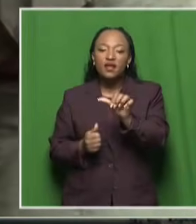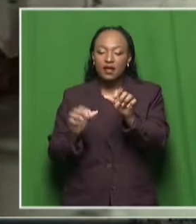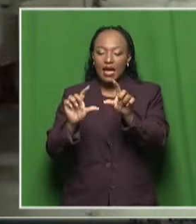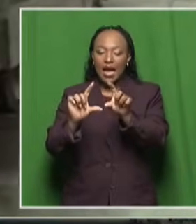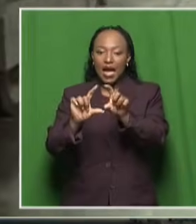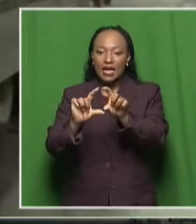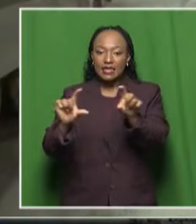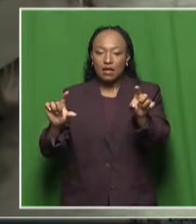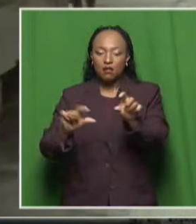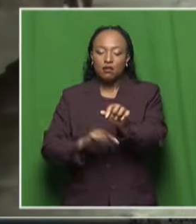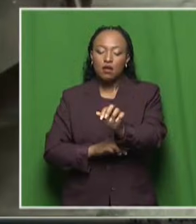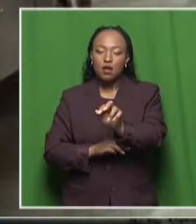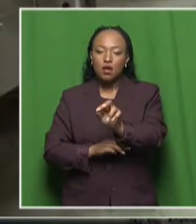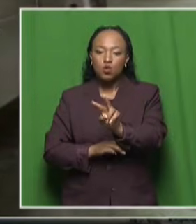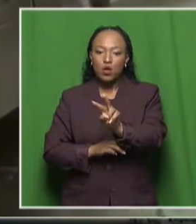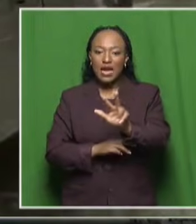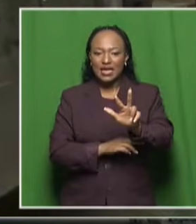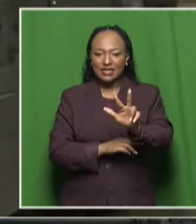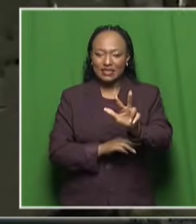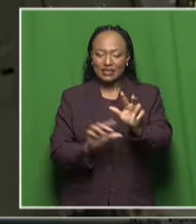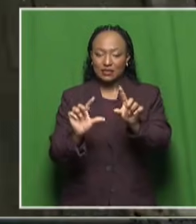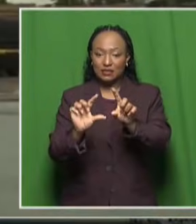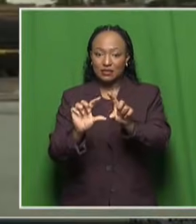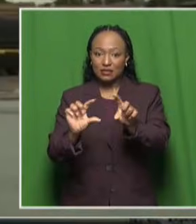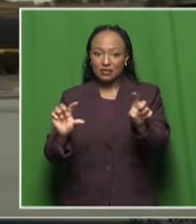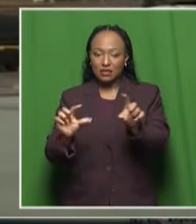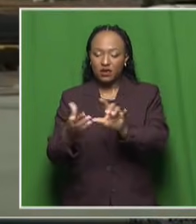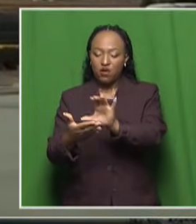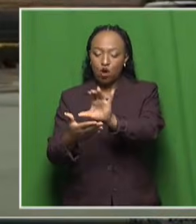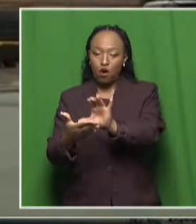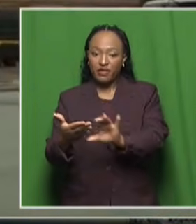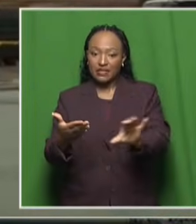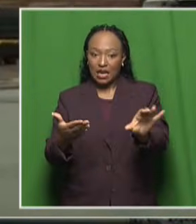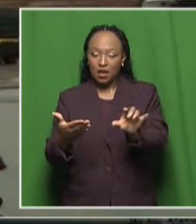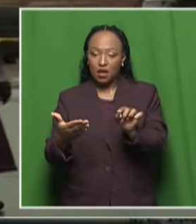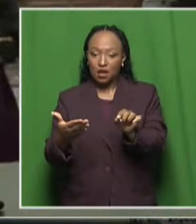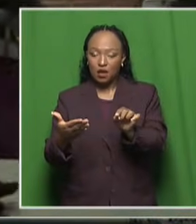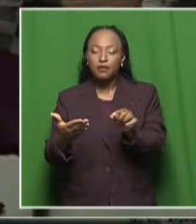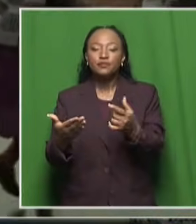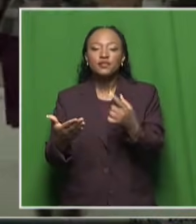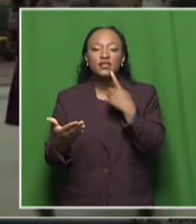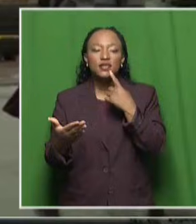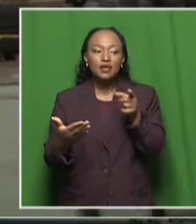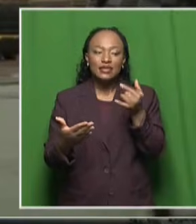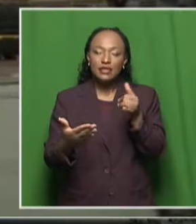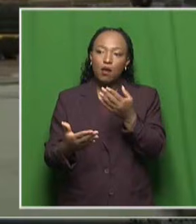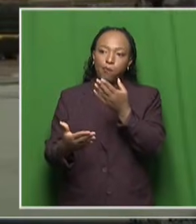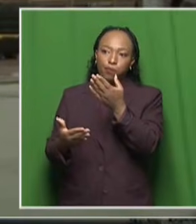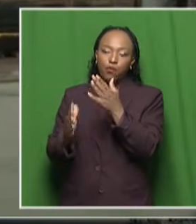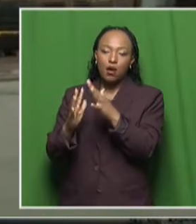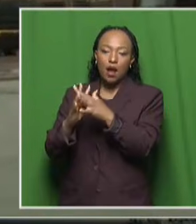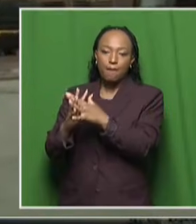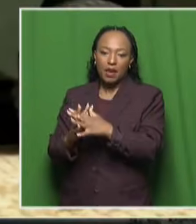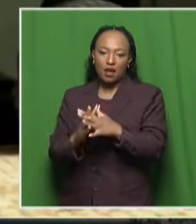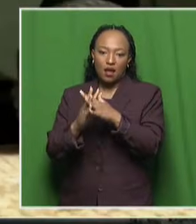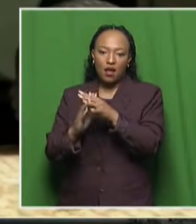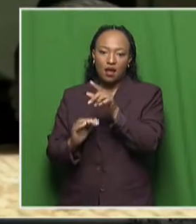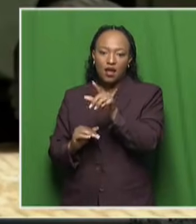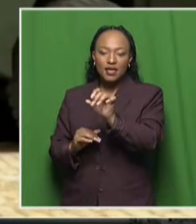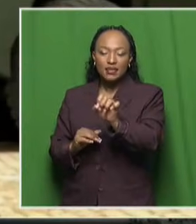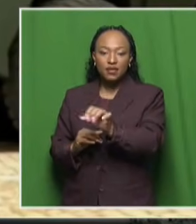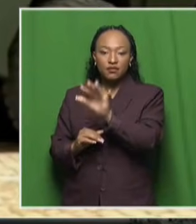Refugee Convention. Because Article 28 says, you know, if they are in the United States, the South African government are